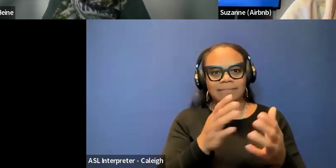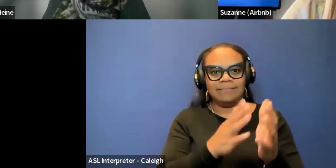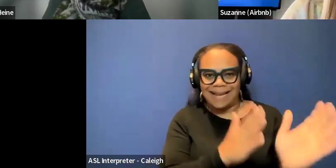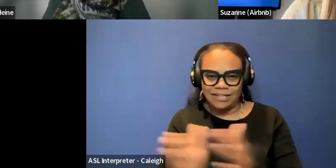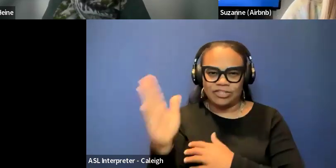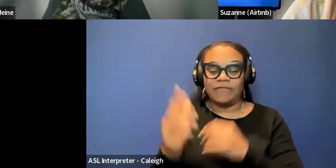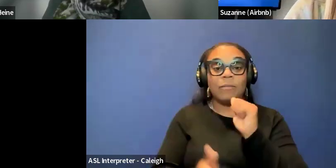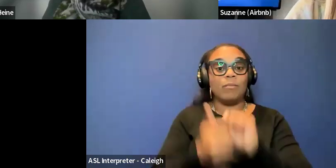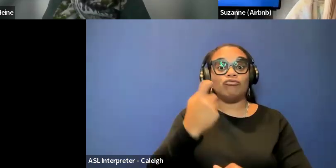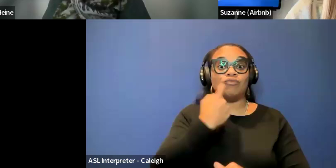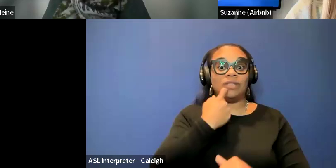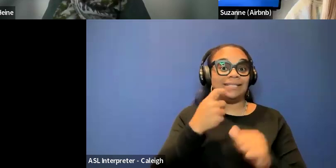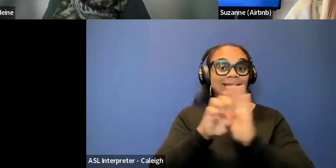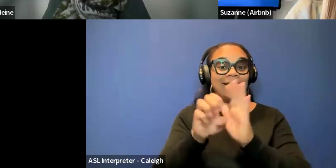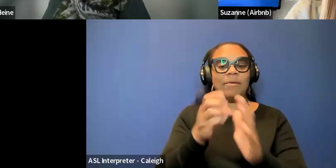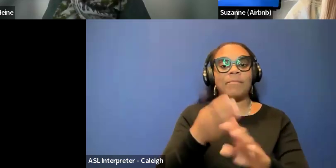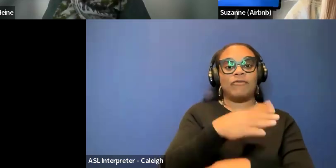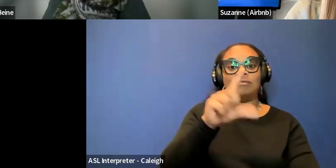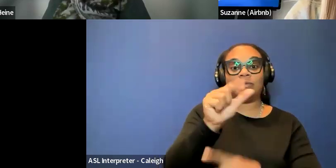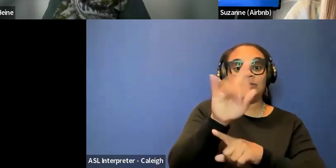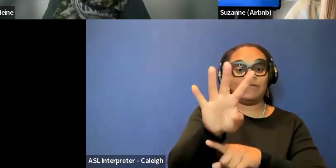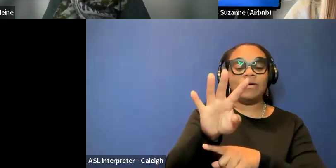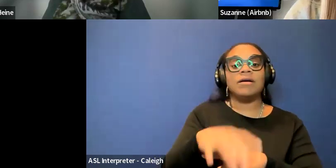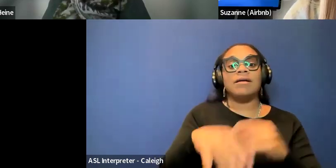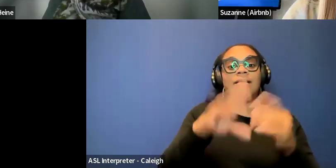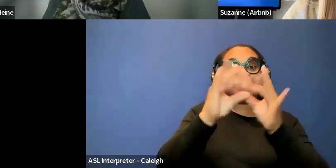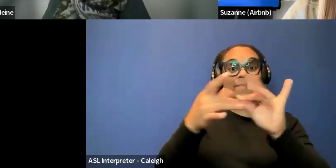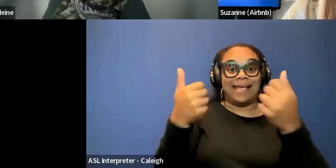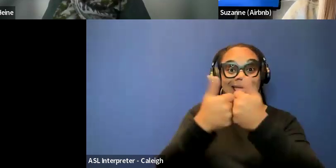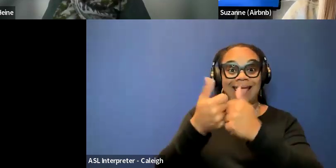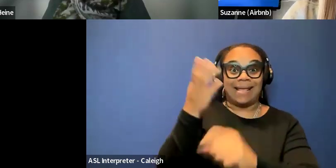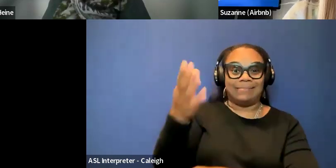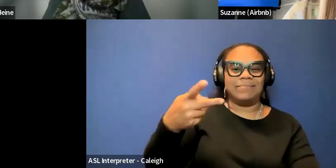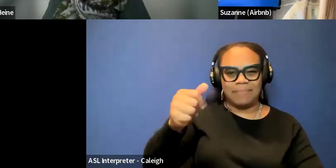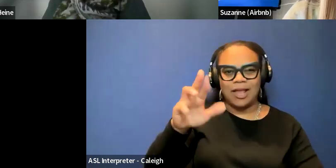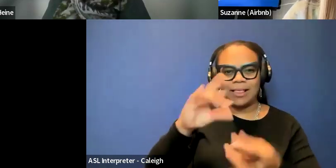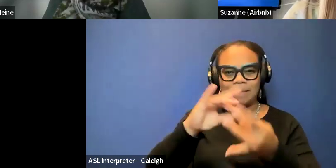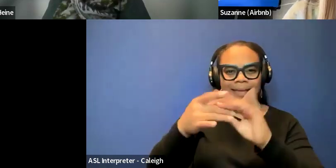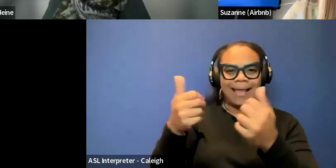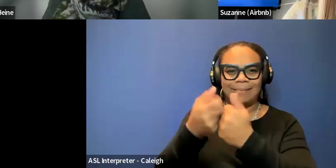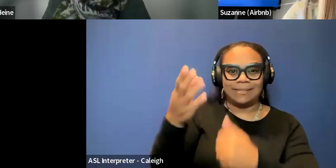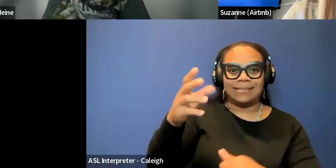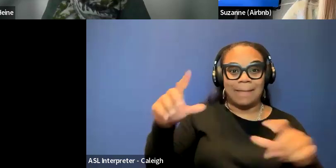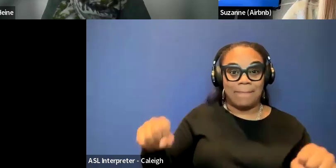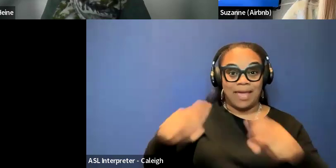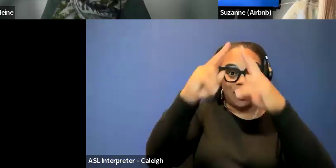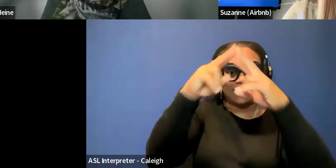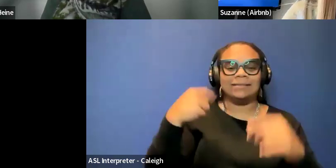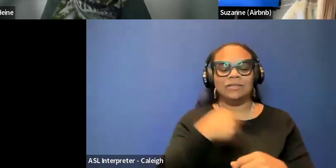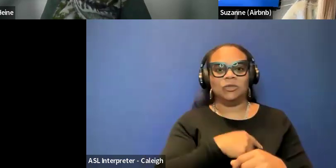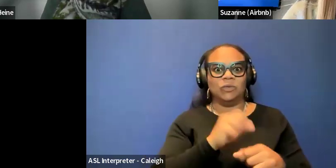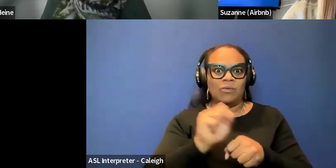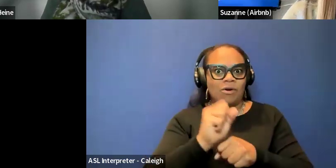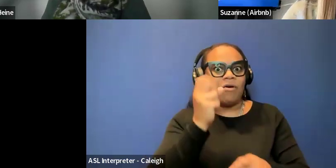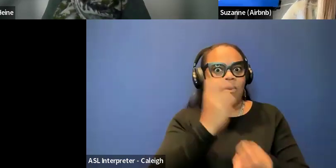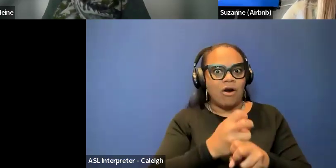recent example being ahead of the 2024 Olympic and Paralympic Games in Paris. We worked hard to onboard over 1,000